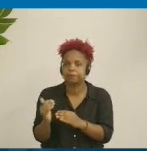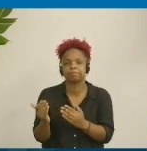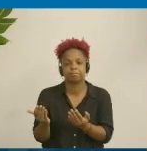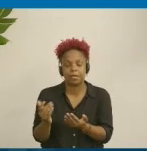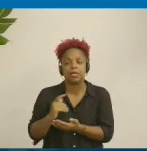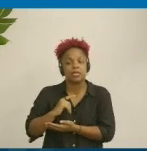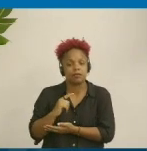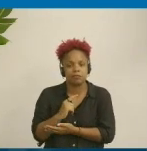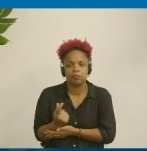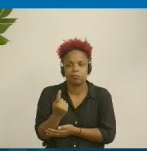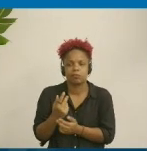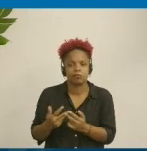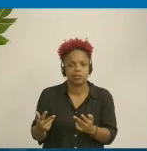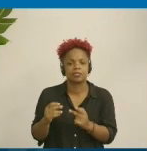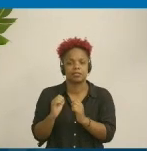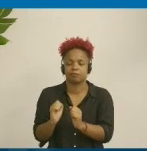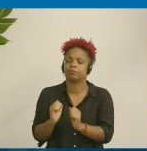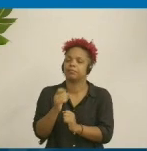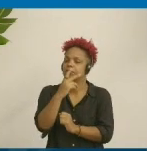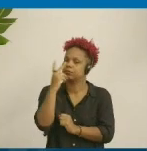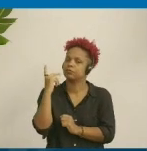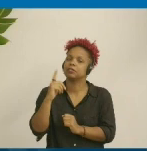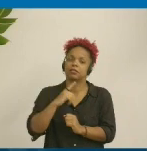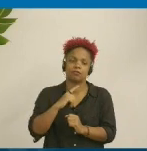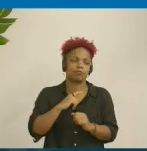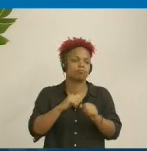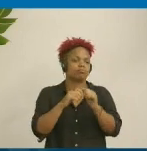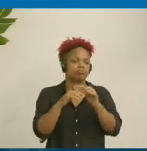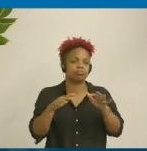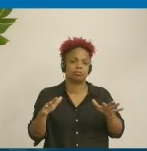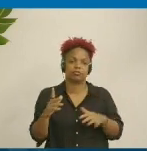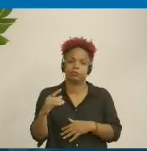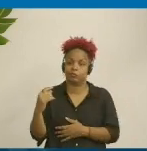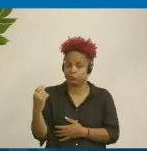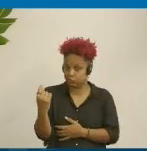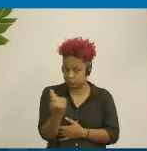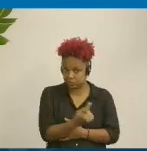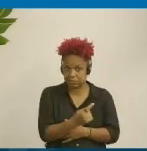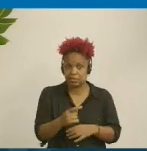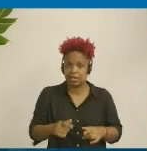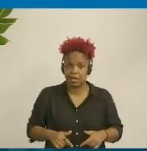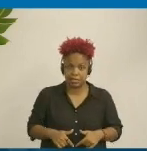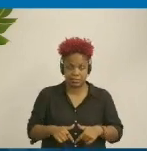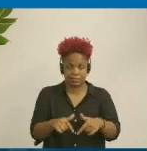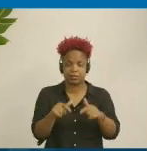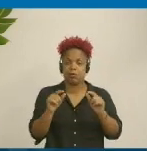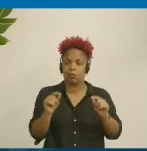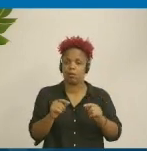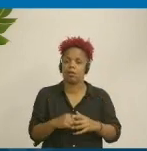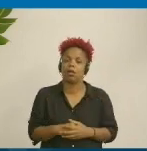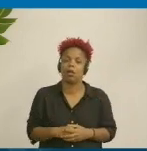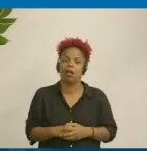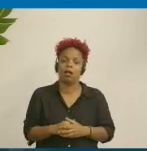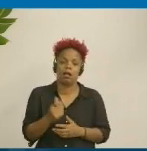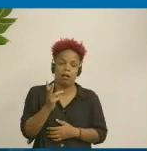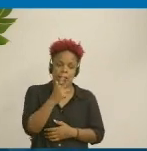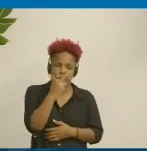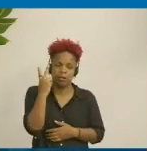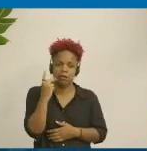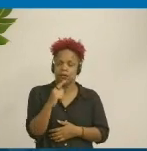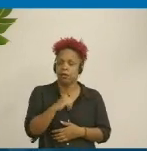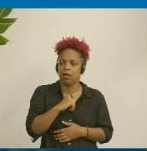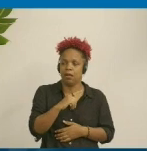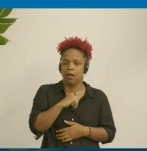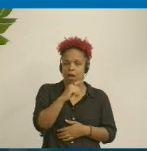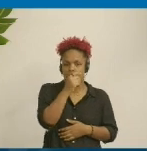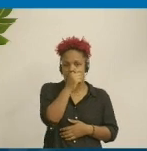available. So what we do is, before, all the persons who are members of this clinic are